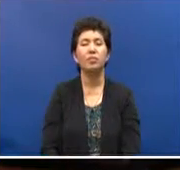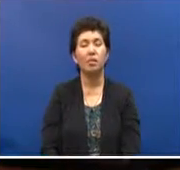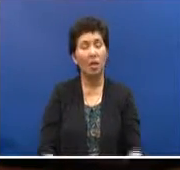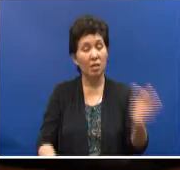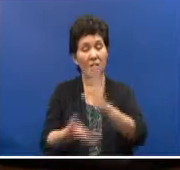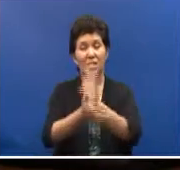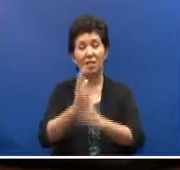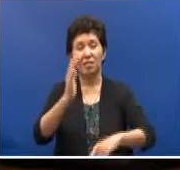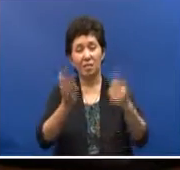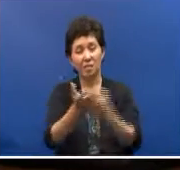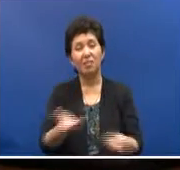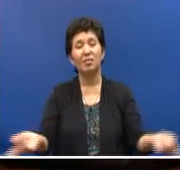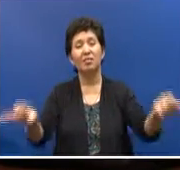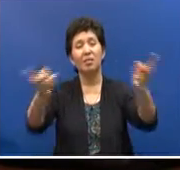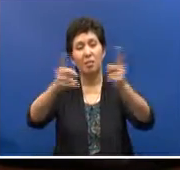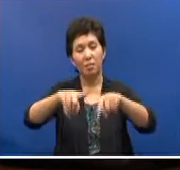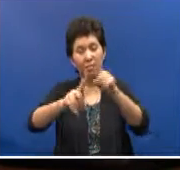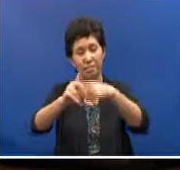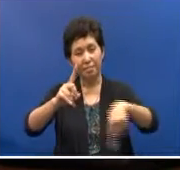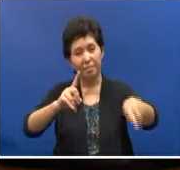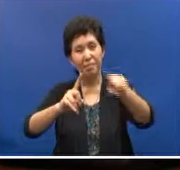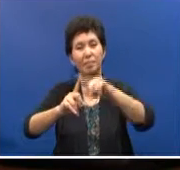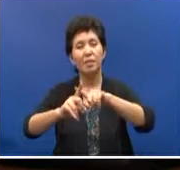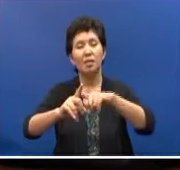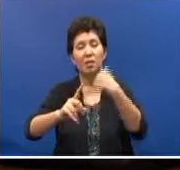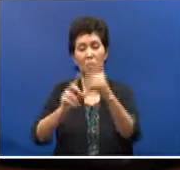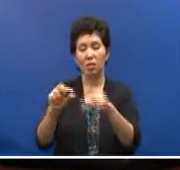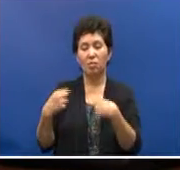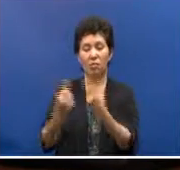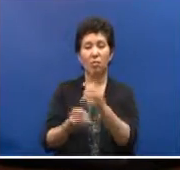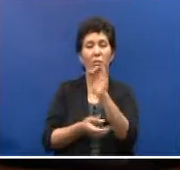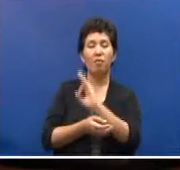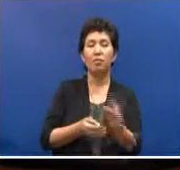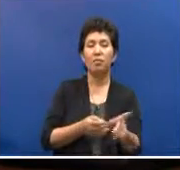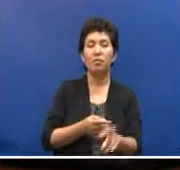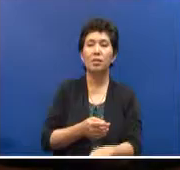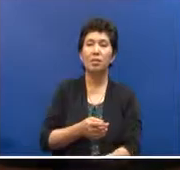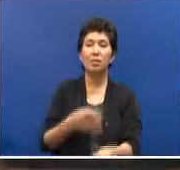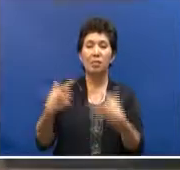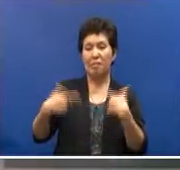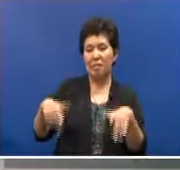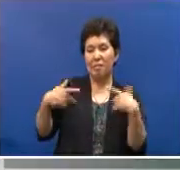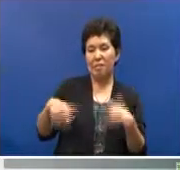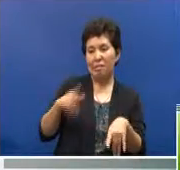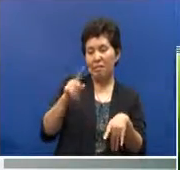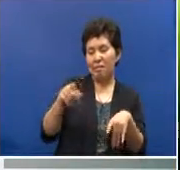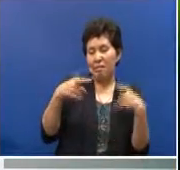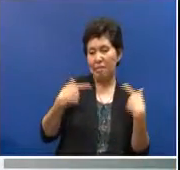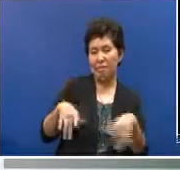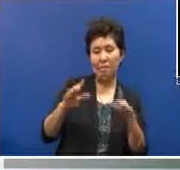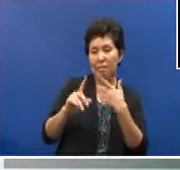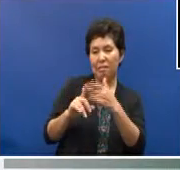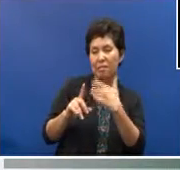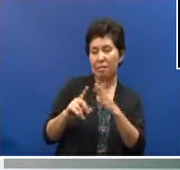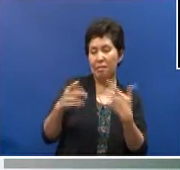So discrimination happens when one group of people deny other groups of people. Okay, they